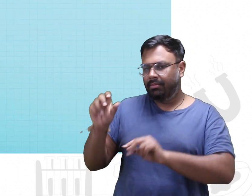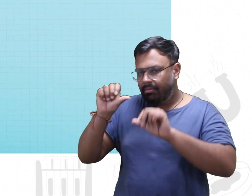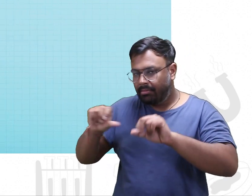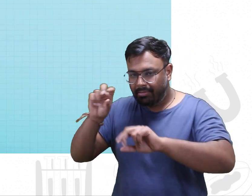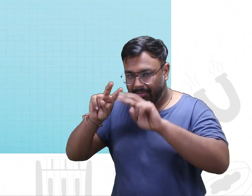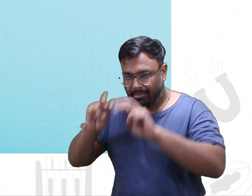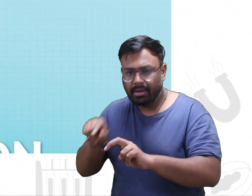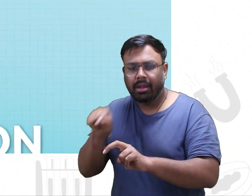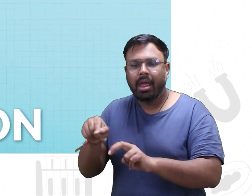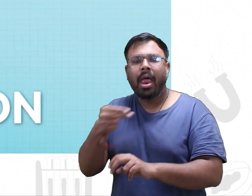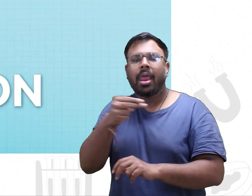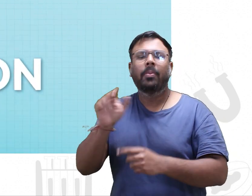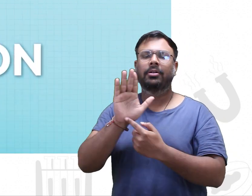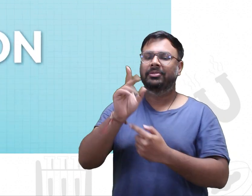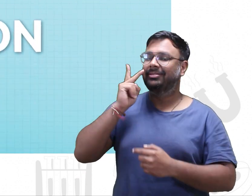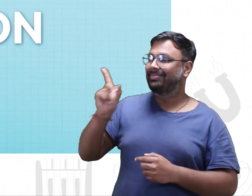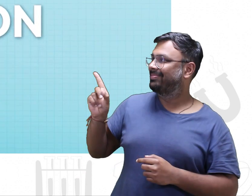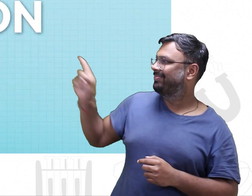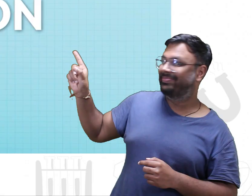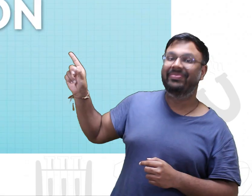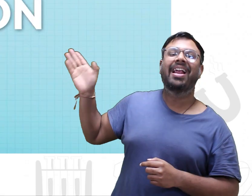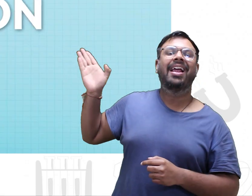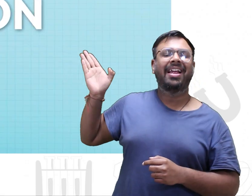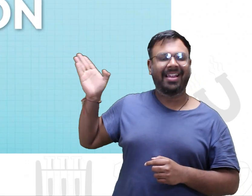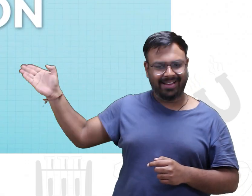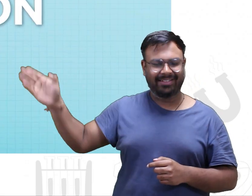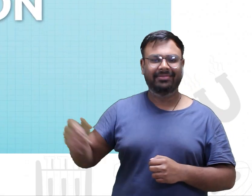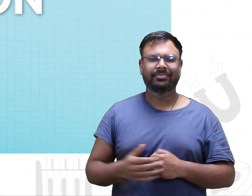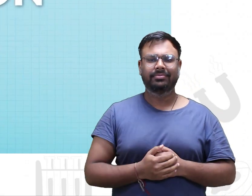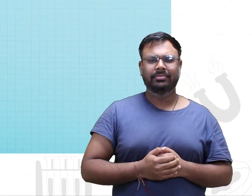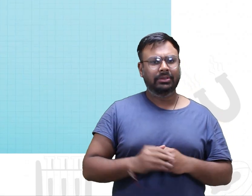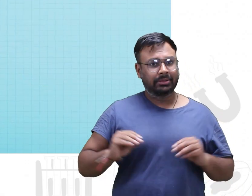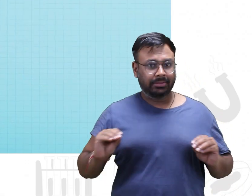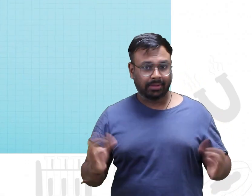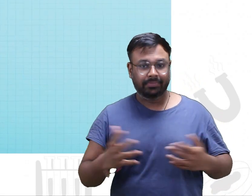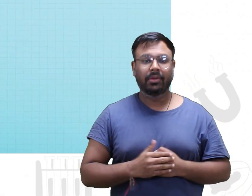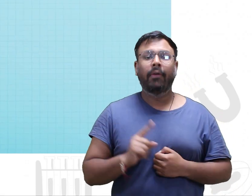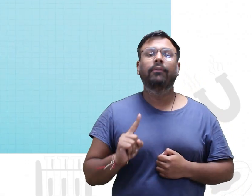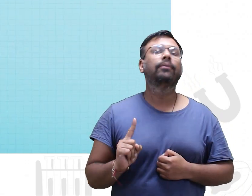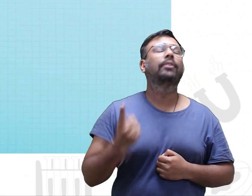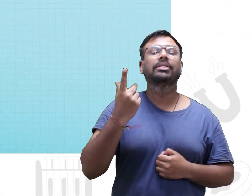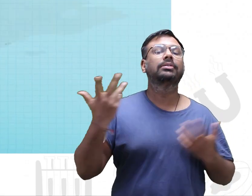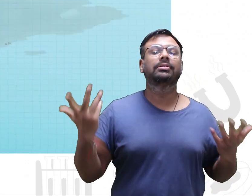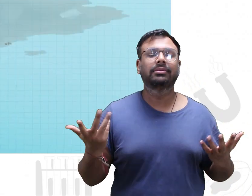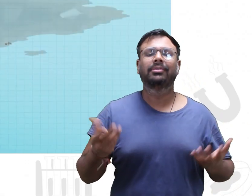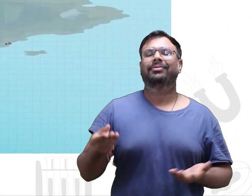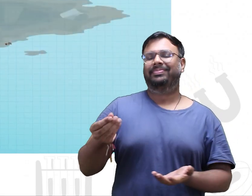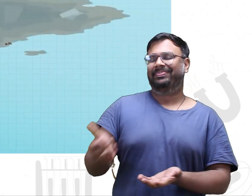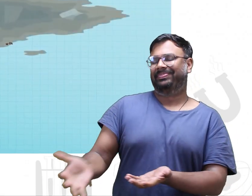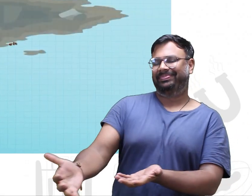species. We can therefore isolate microbes in pure culture via a process called isolation. Let's take